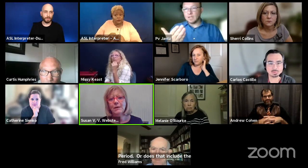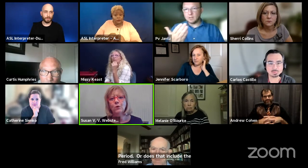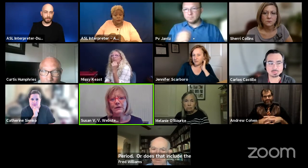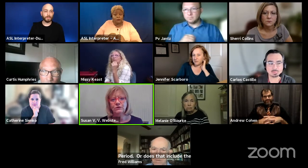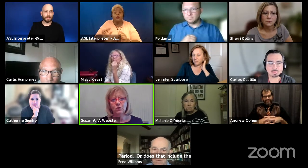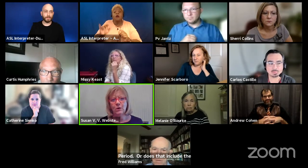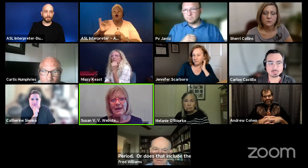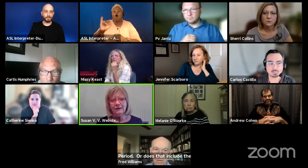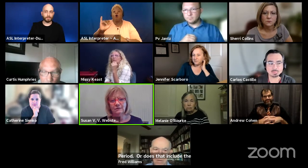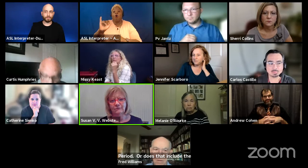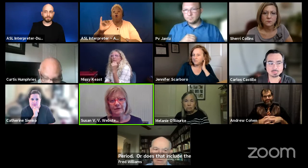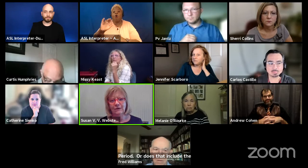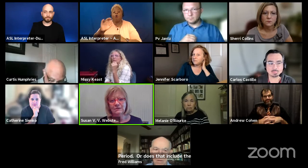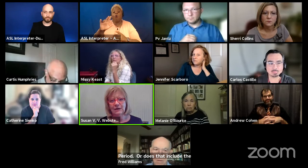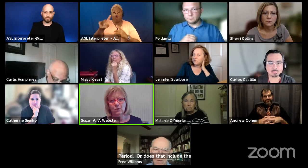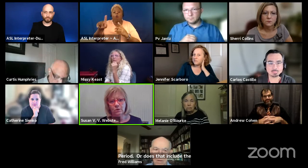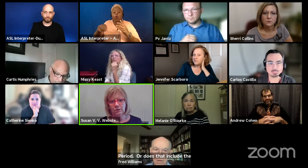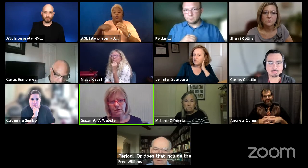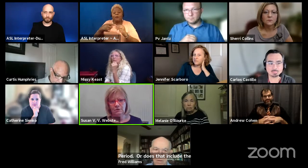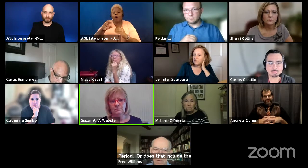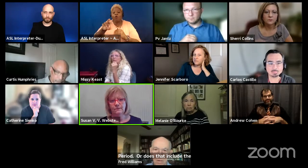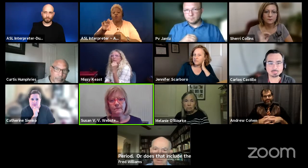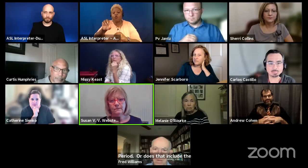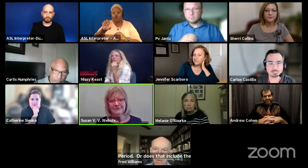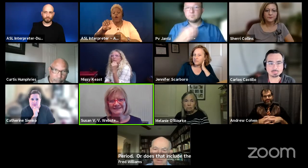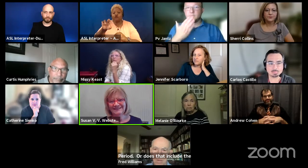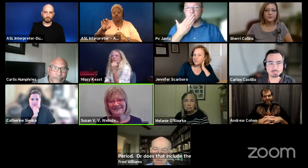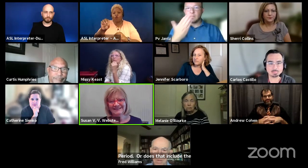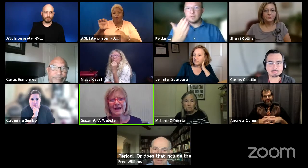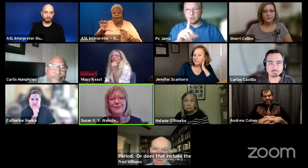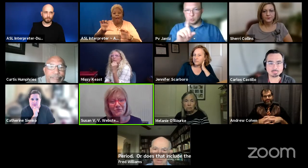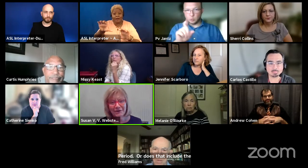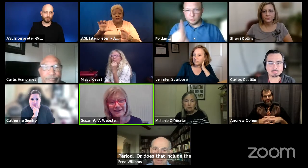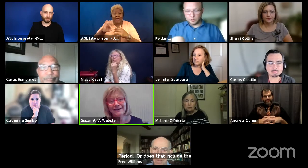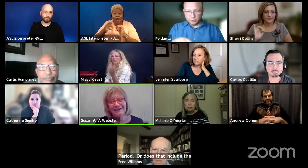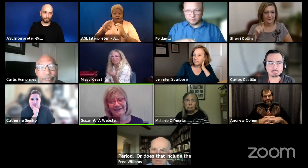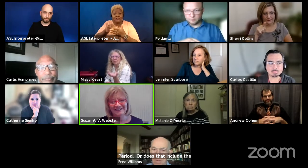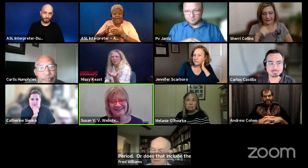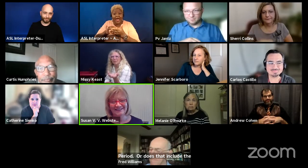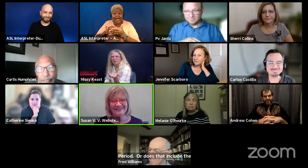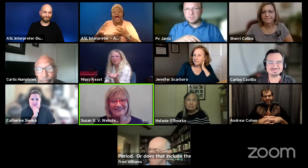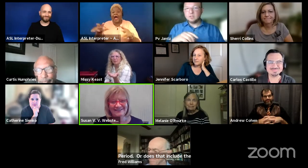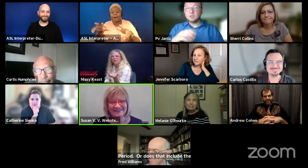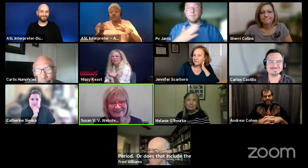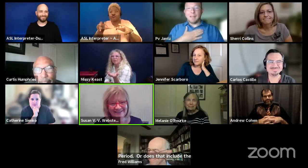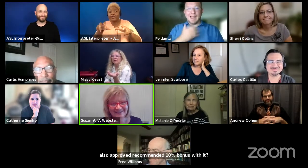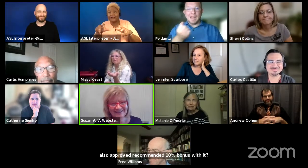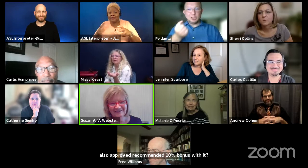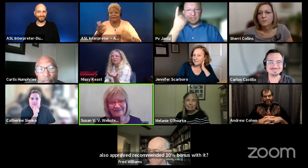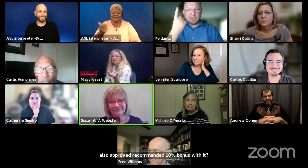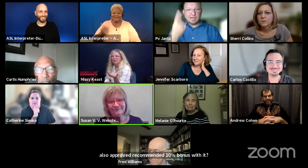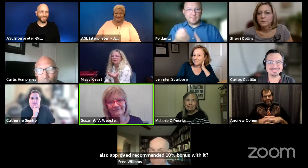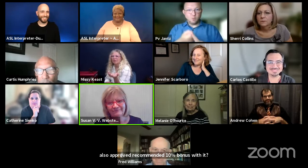And what about retroactive? How does that work? I'm greedy.